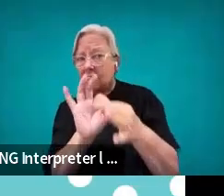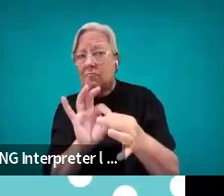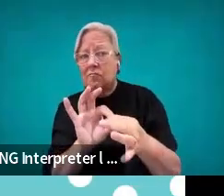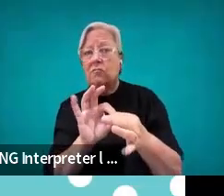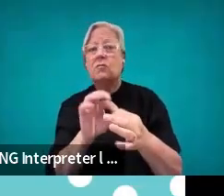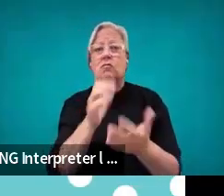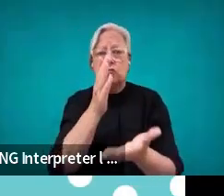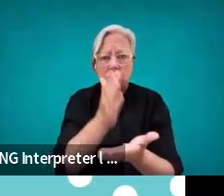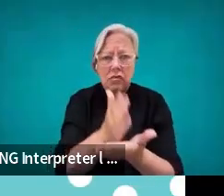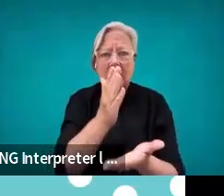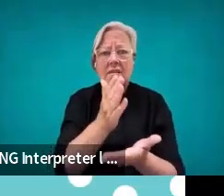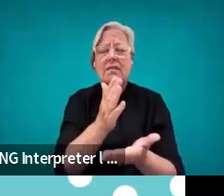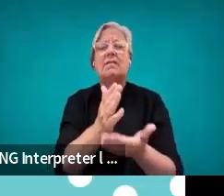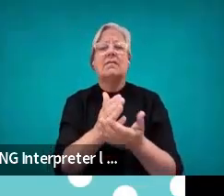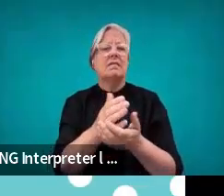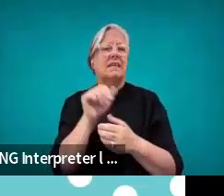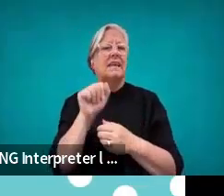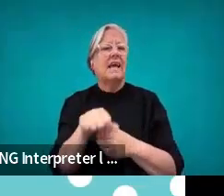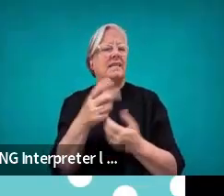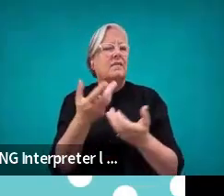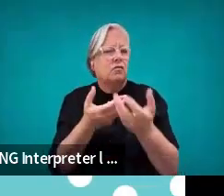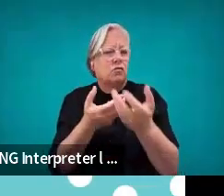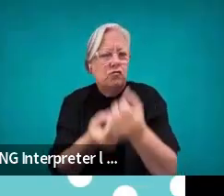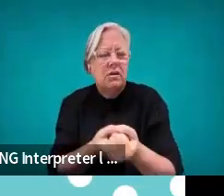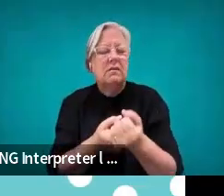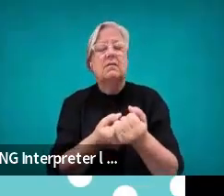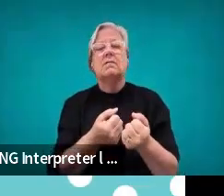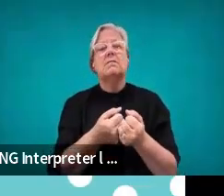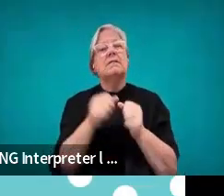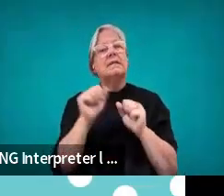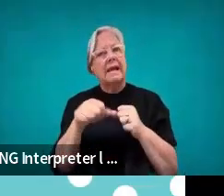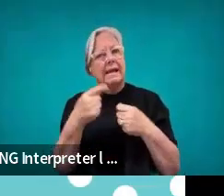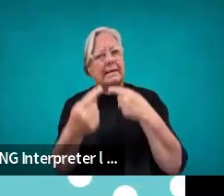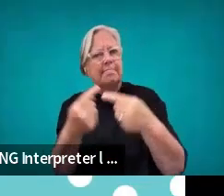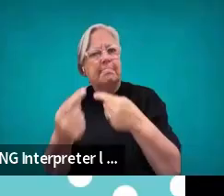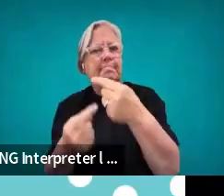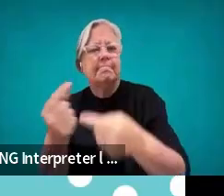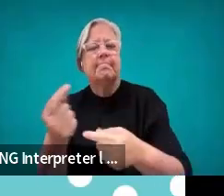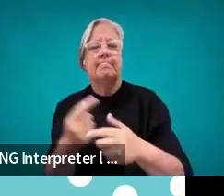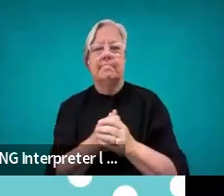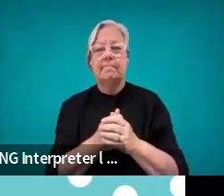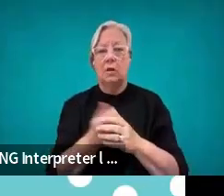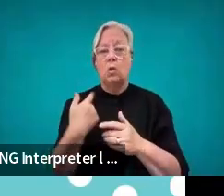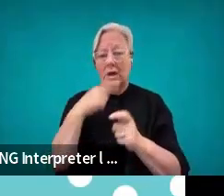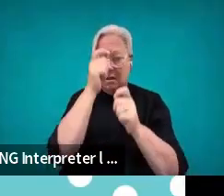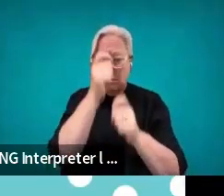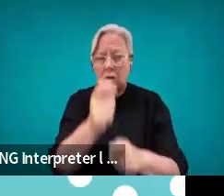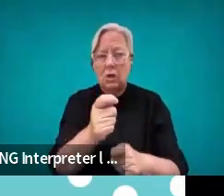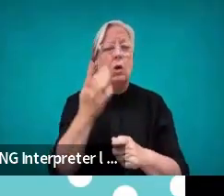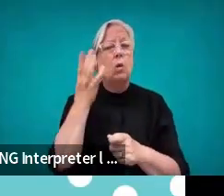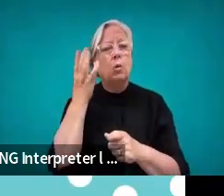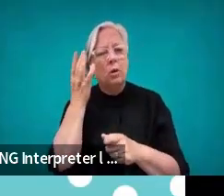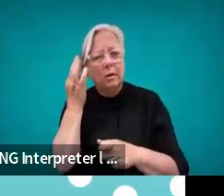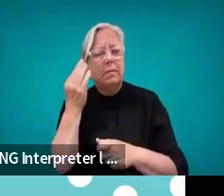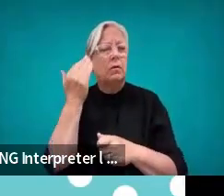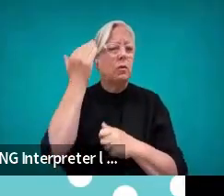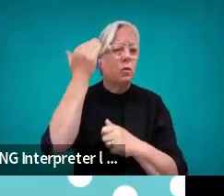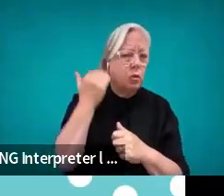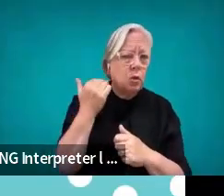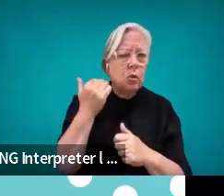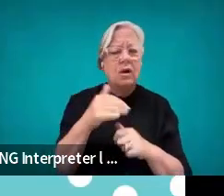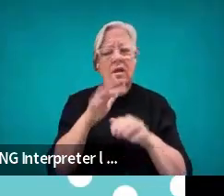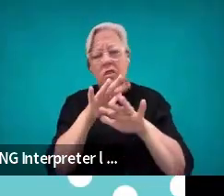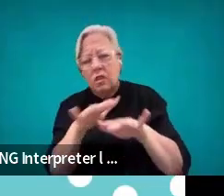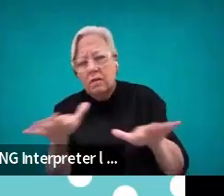time. And by doing this, by consistently valuing the perspectives of women and girls in all their diversity,